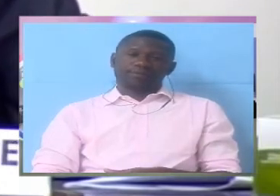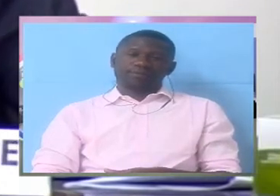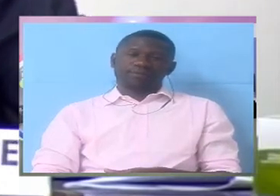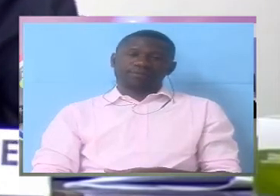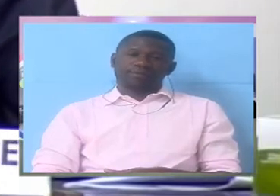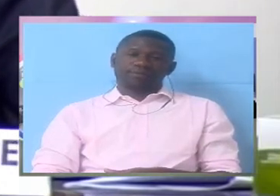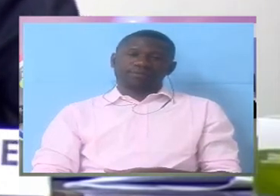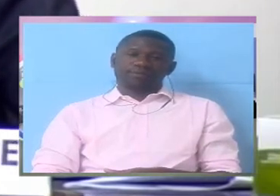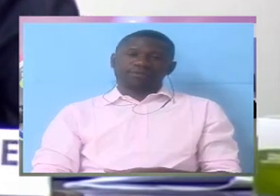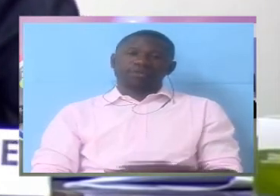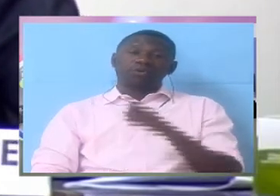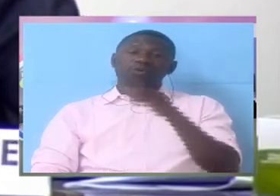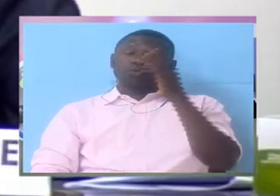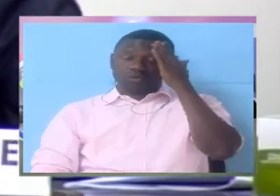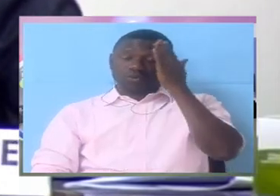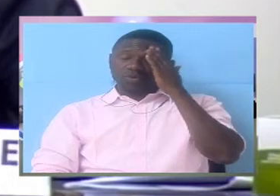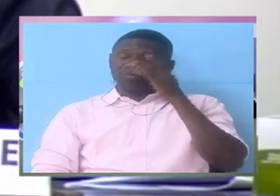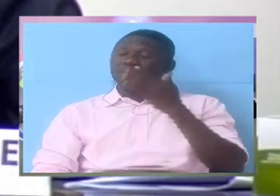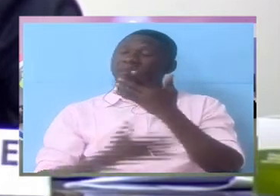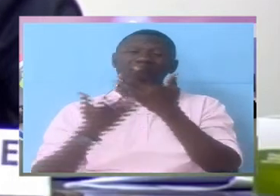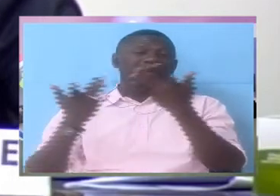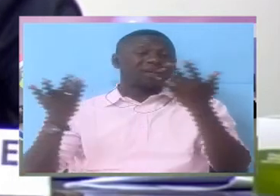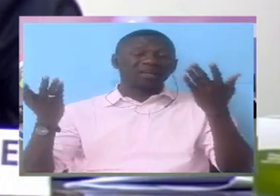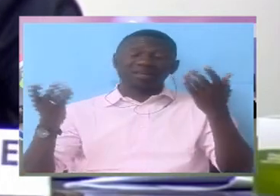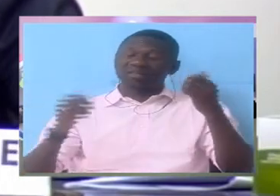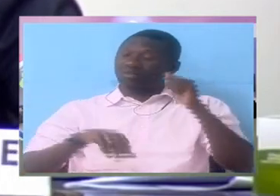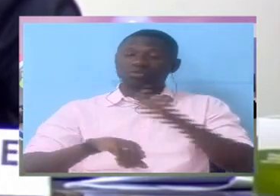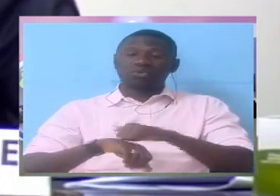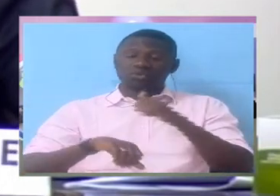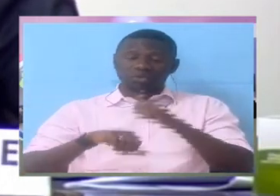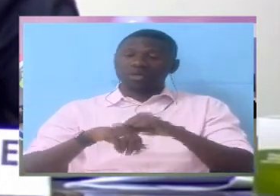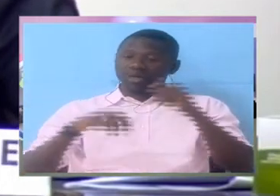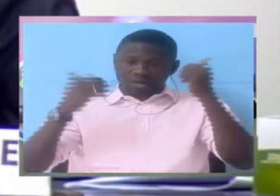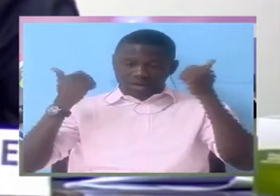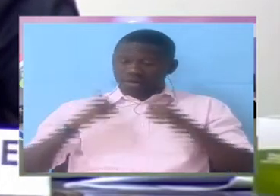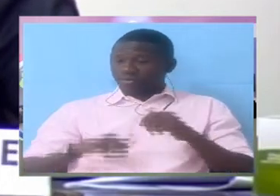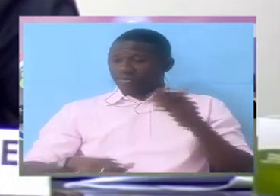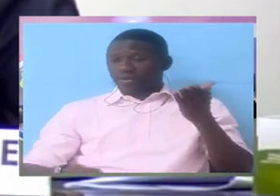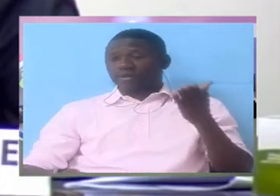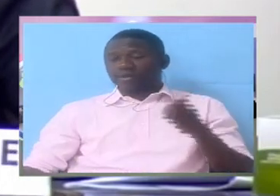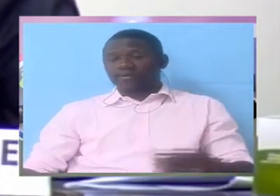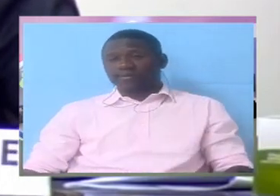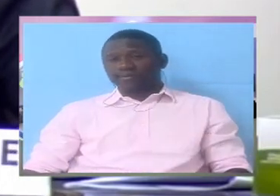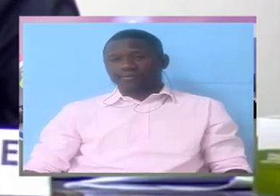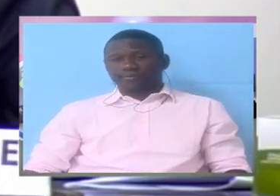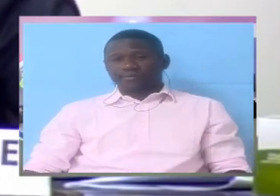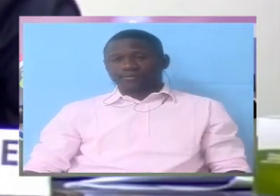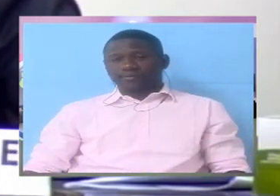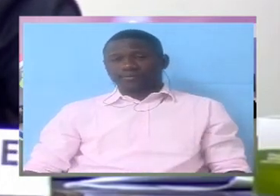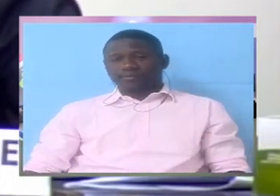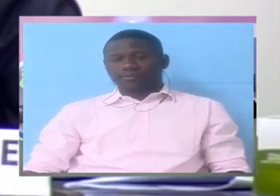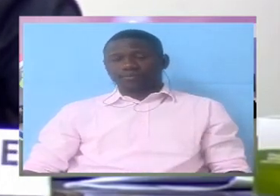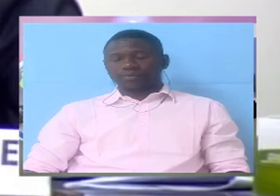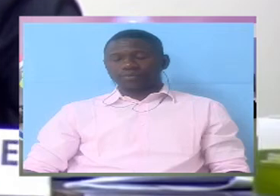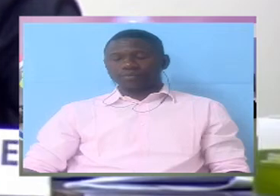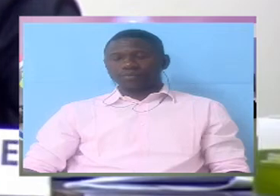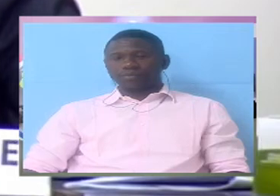you are aware of a whole lot more tortures at the NIA